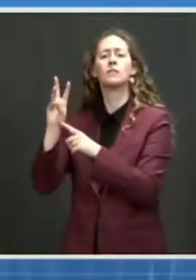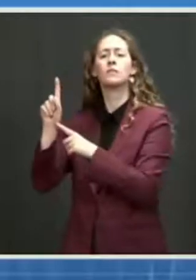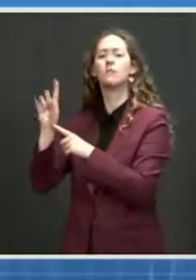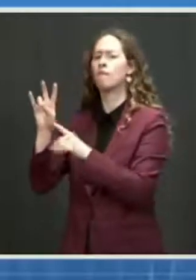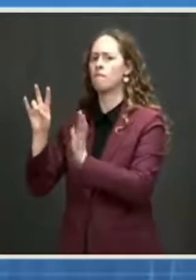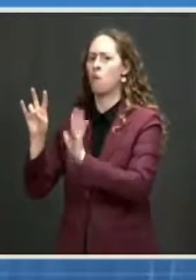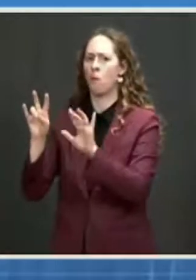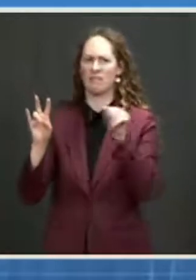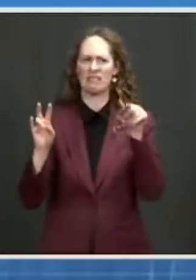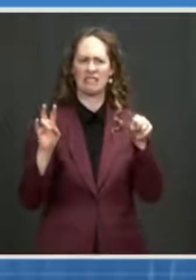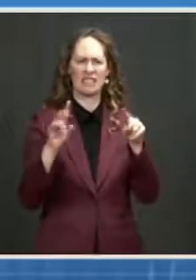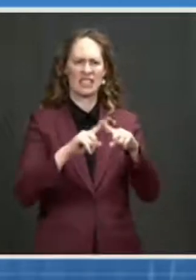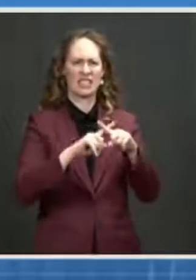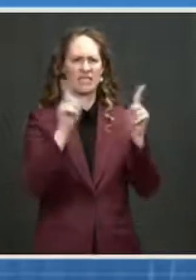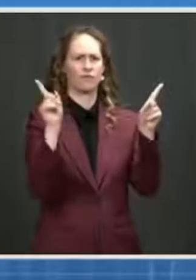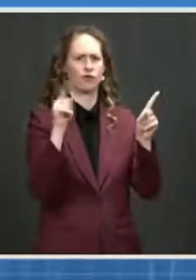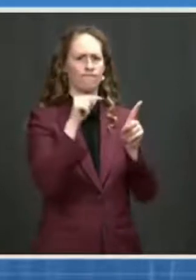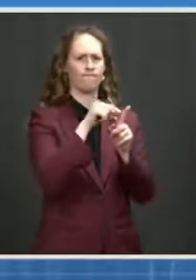against the wild type.